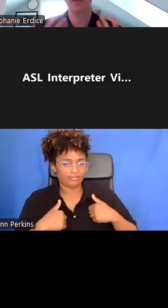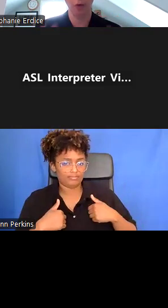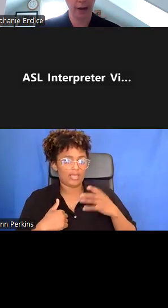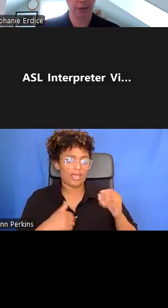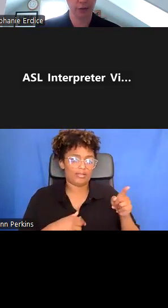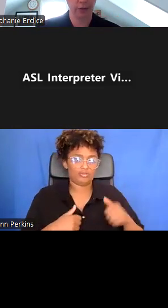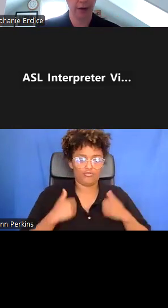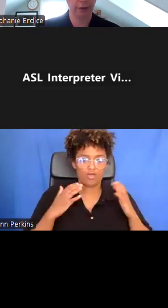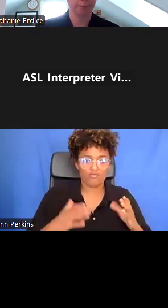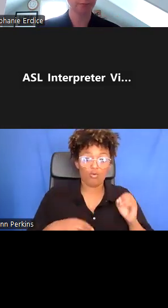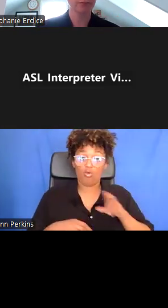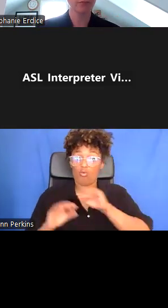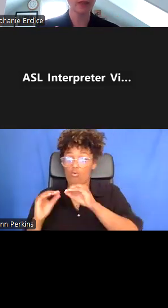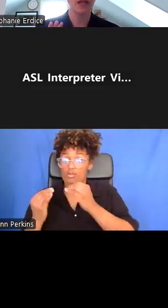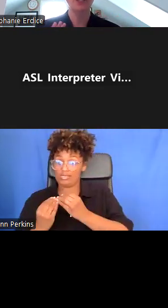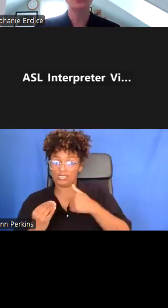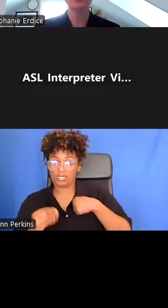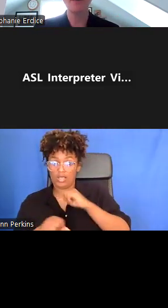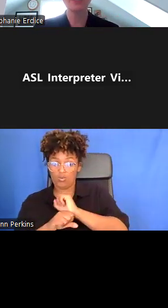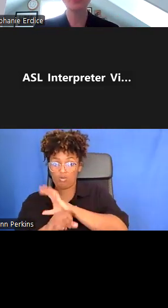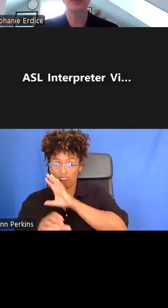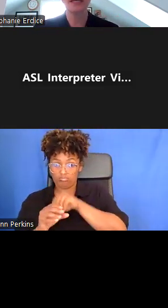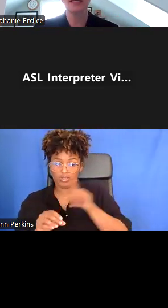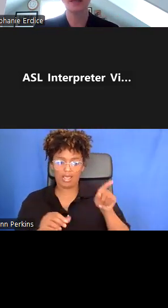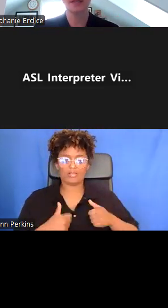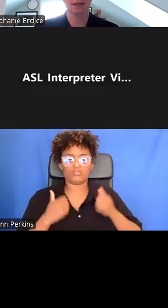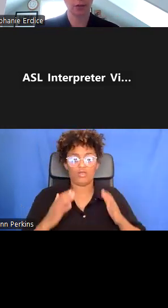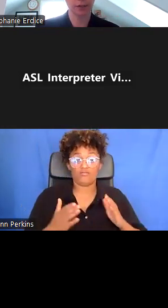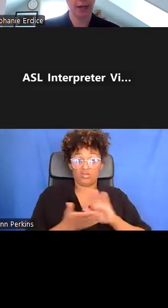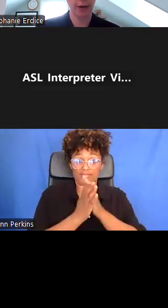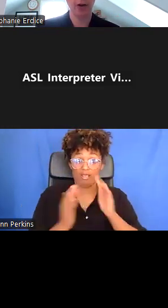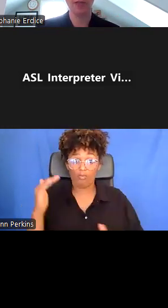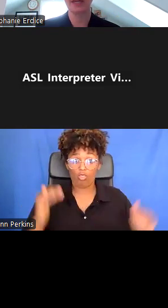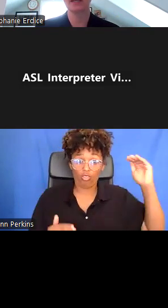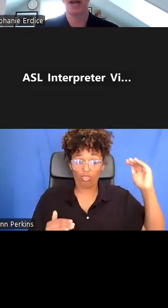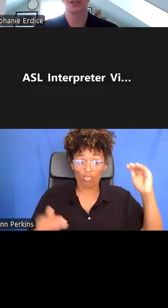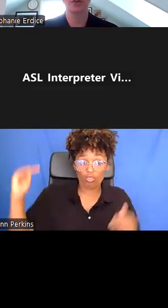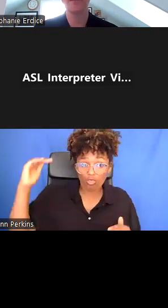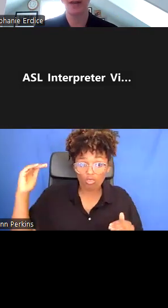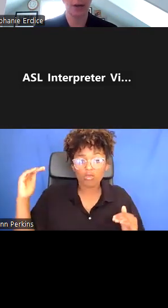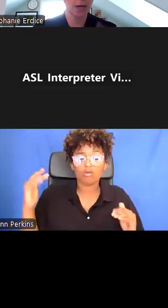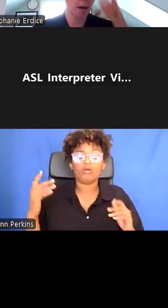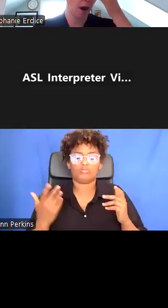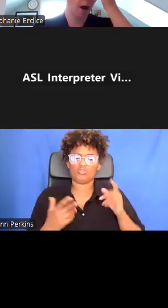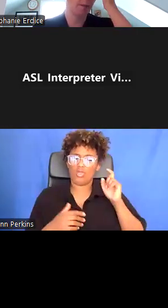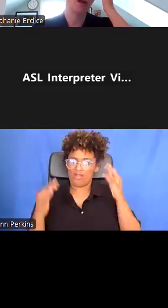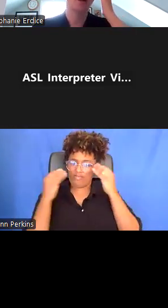I'm working for and the survivor? So I'm going to read this little scenario. And like I said, I'm going to ask you a